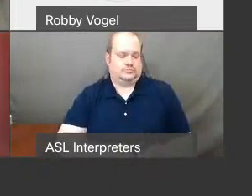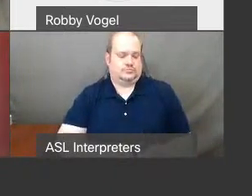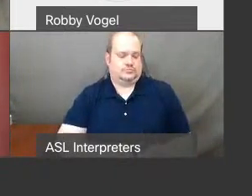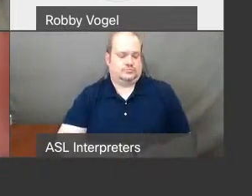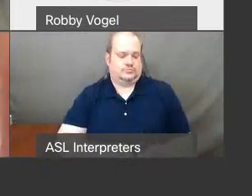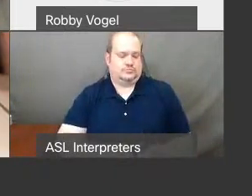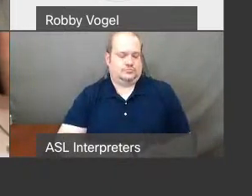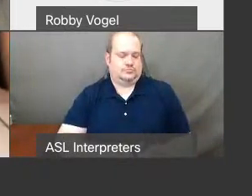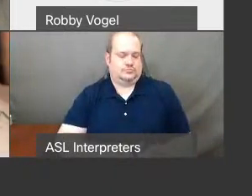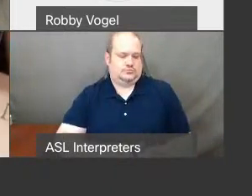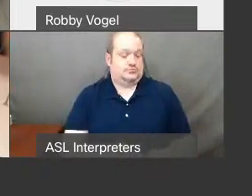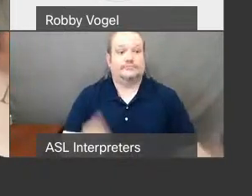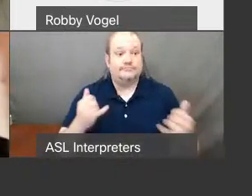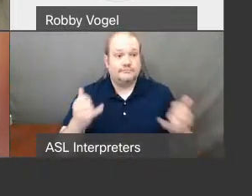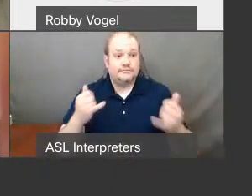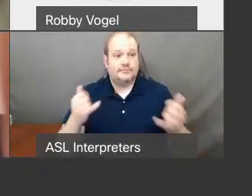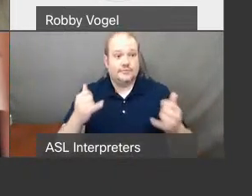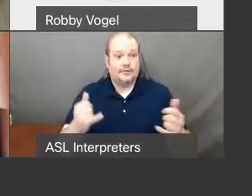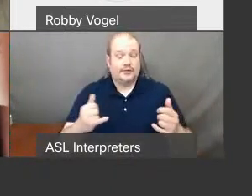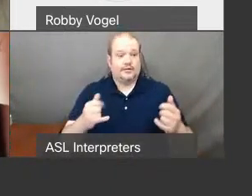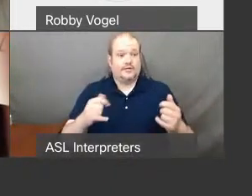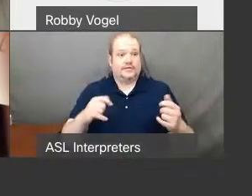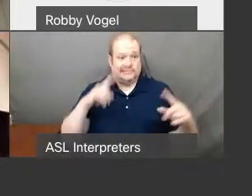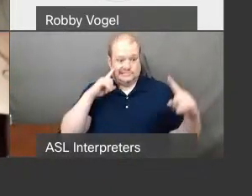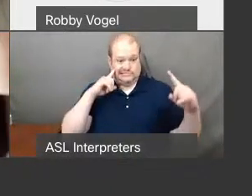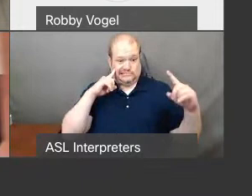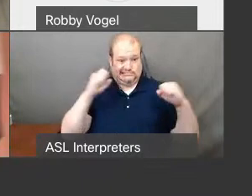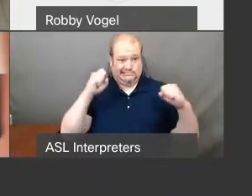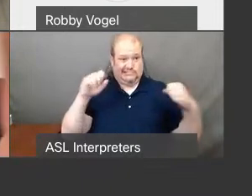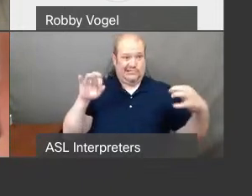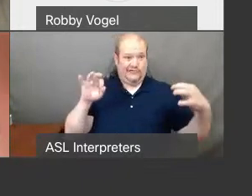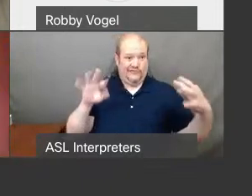Okay, getting a lot of feedback.